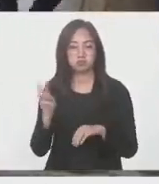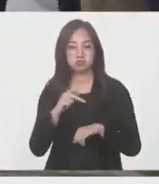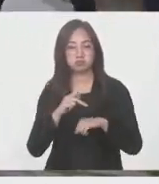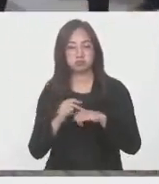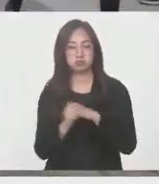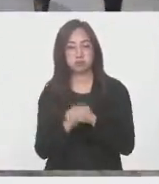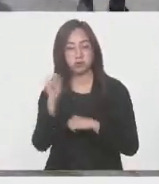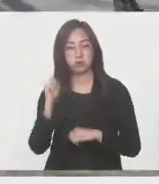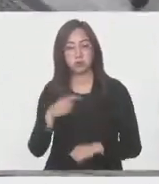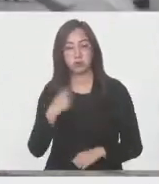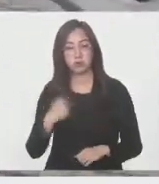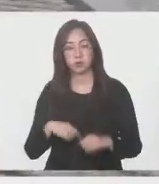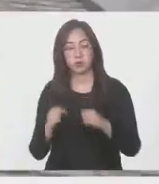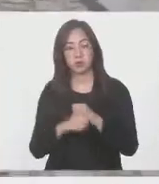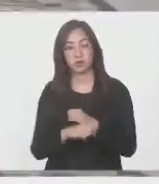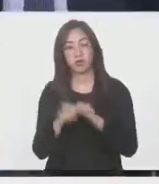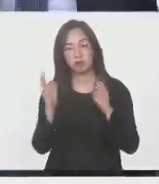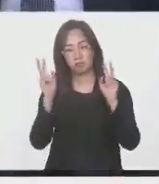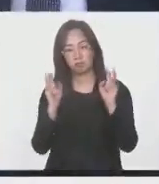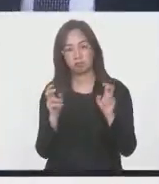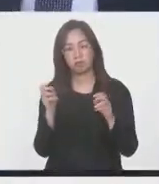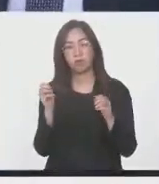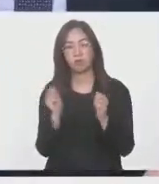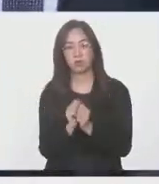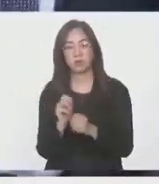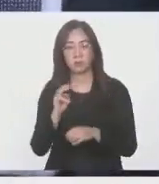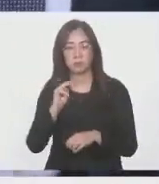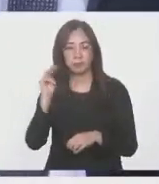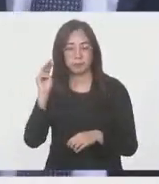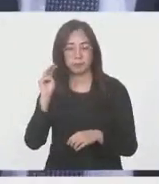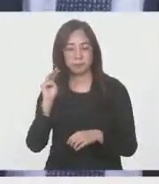Sea issue along with Manila's position on it.